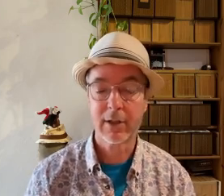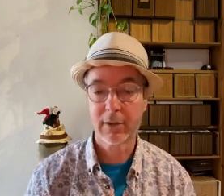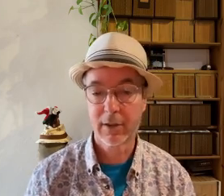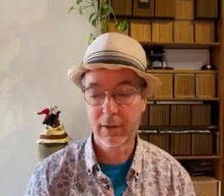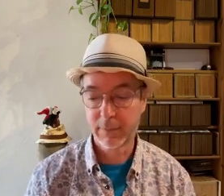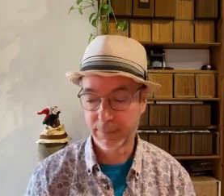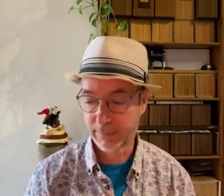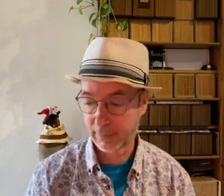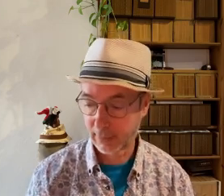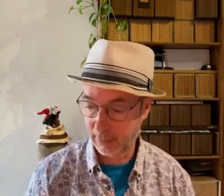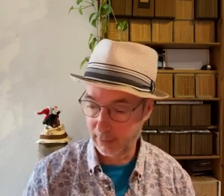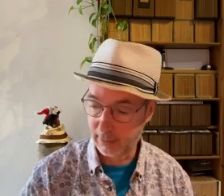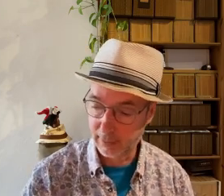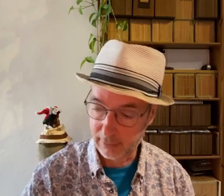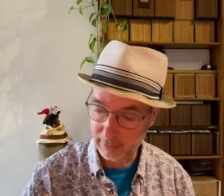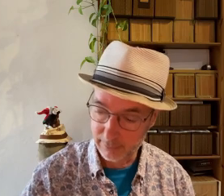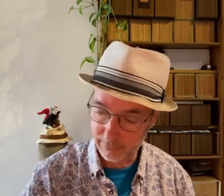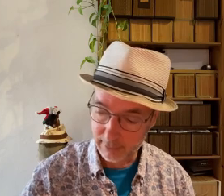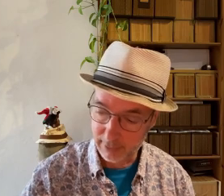is